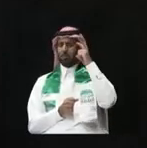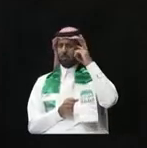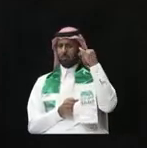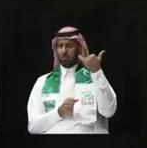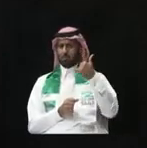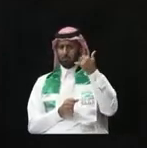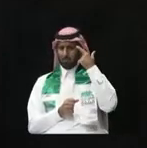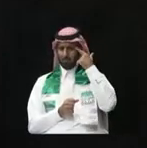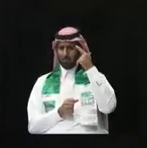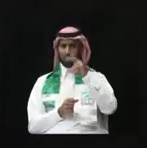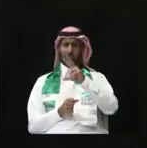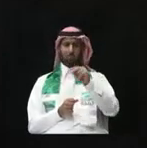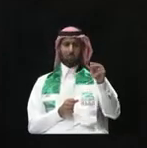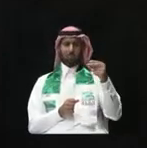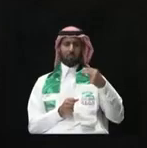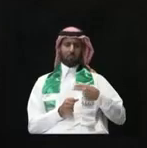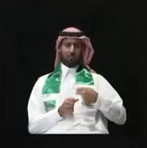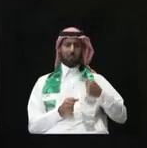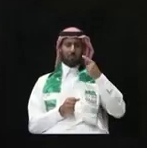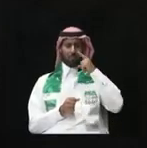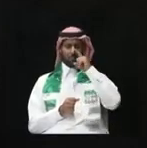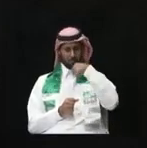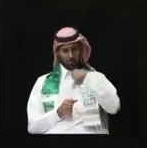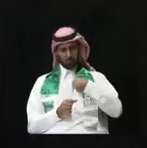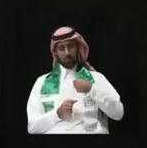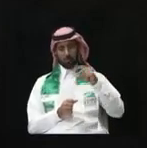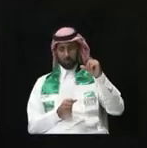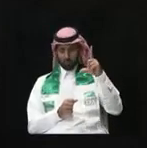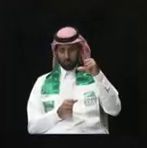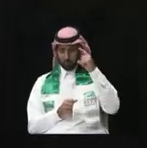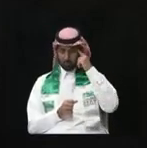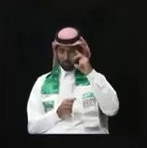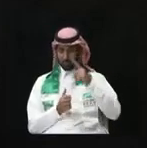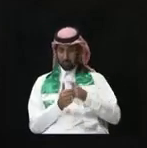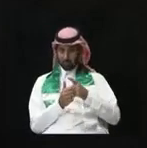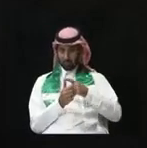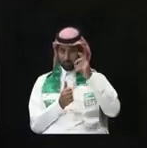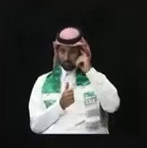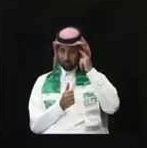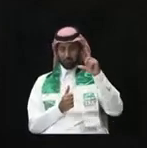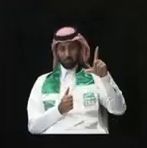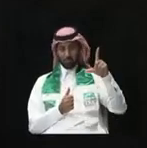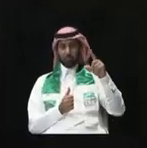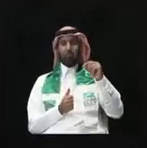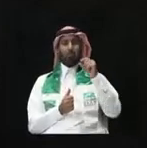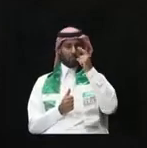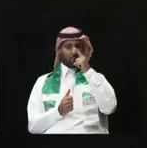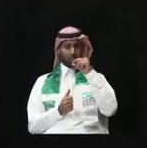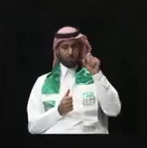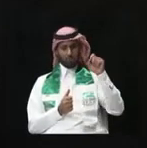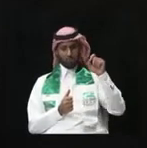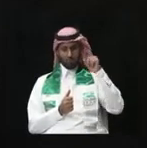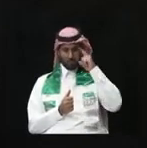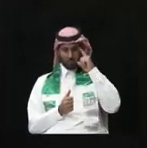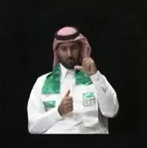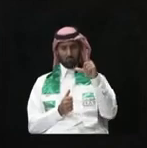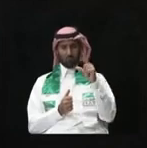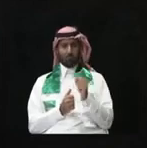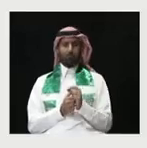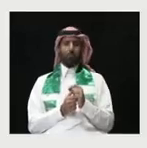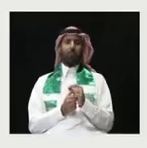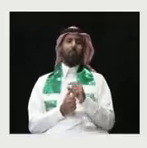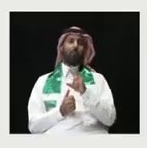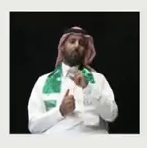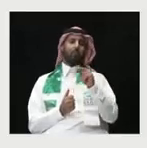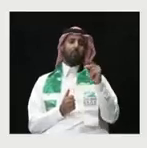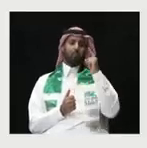your name with a small letter. Always start your name with the first capital letter. So,